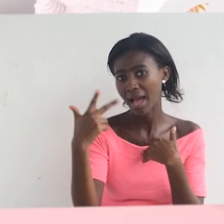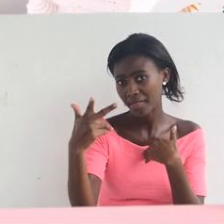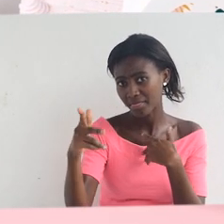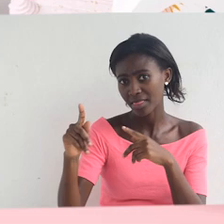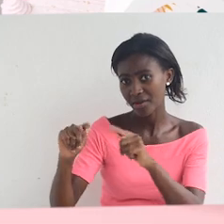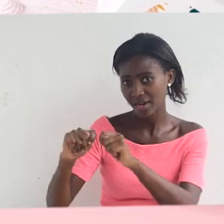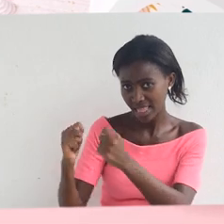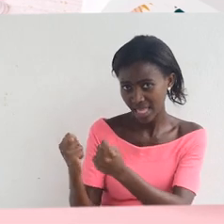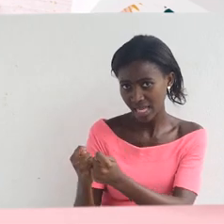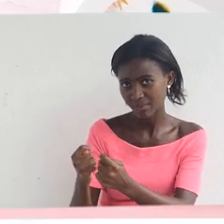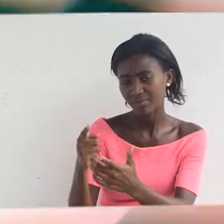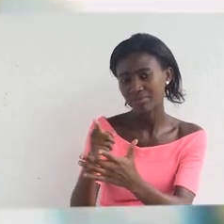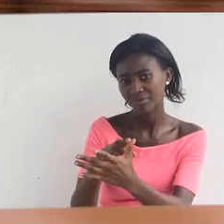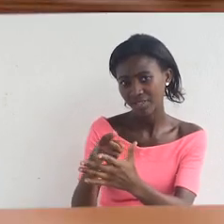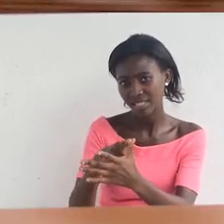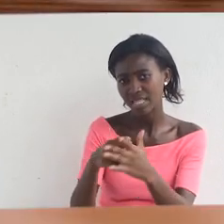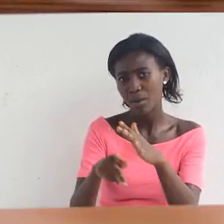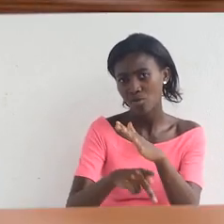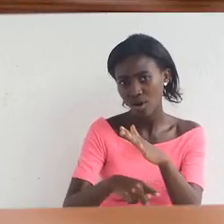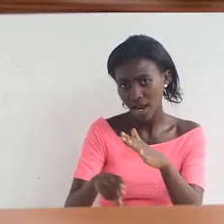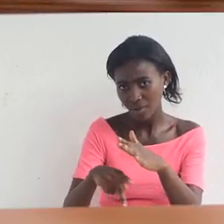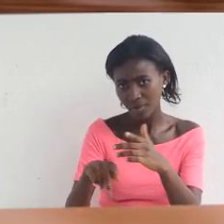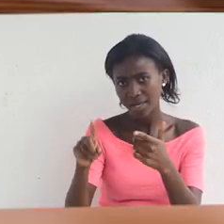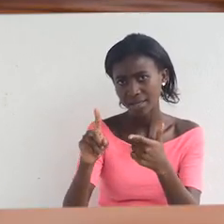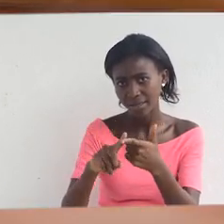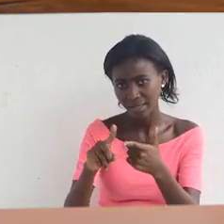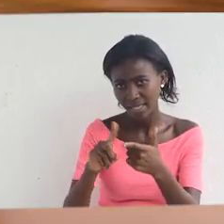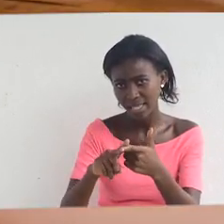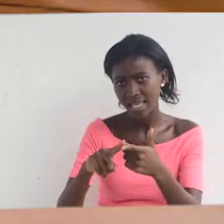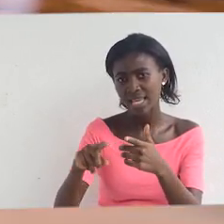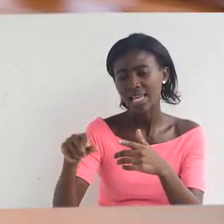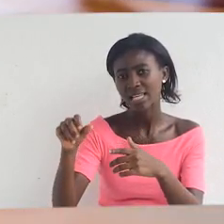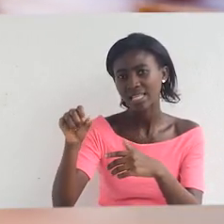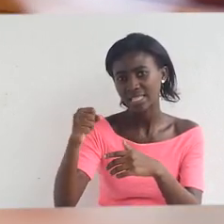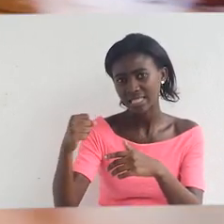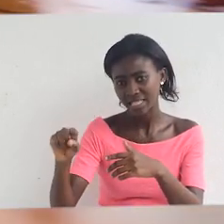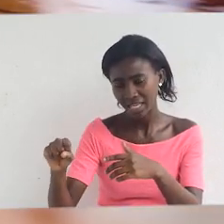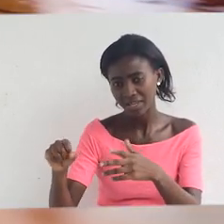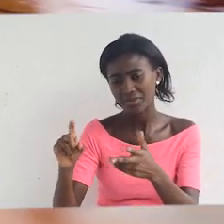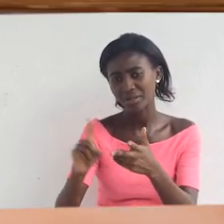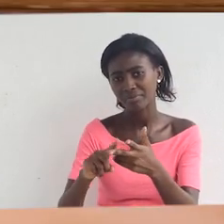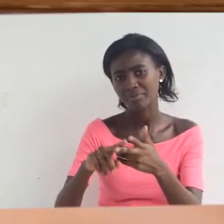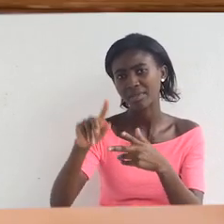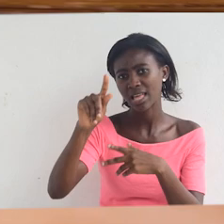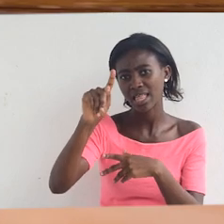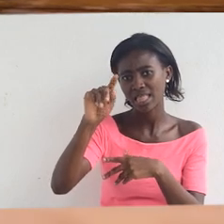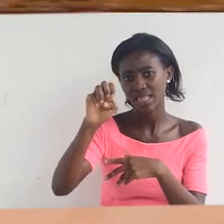Packaging comes in three main categories, namely primary,